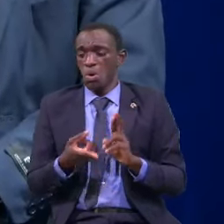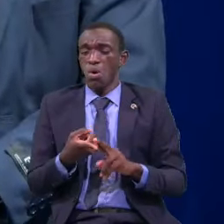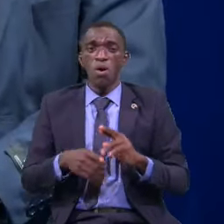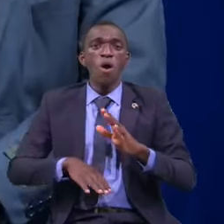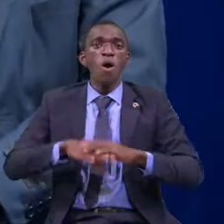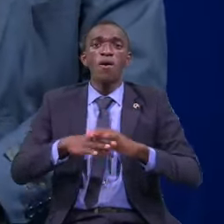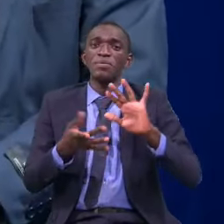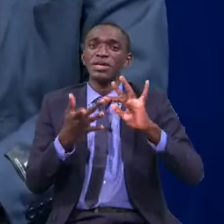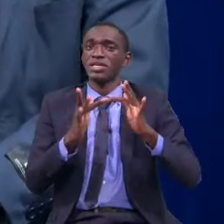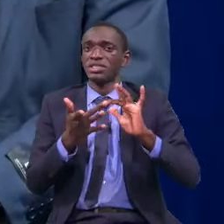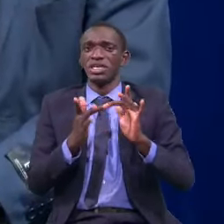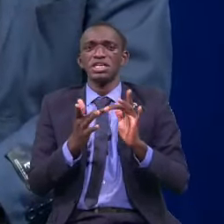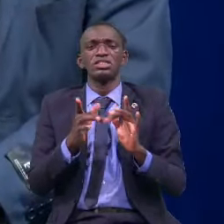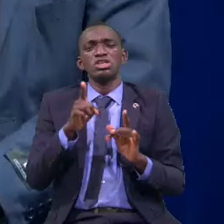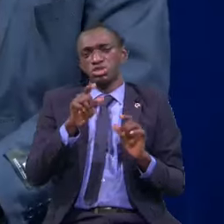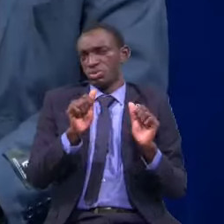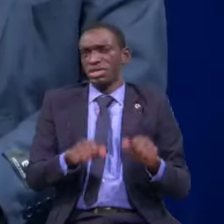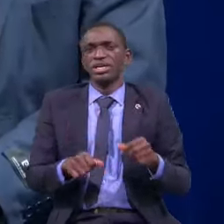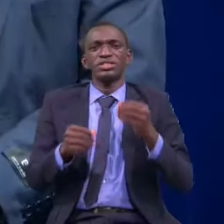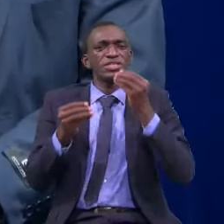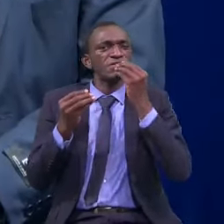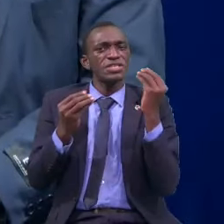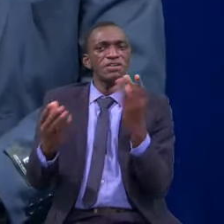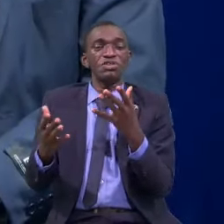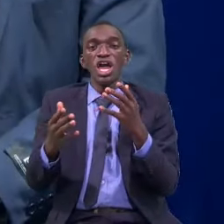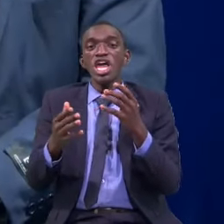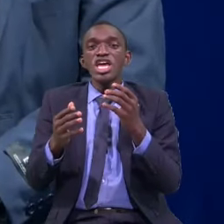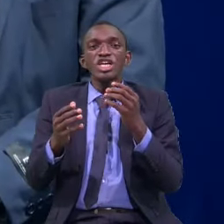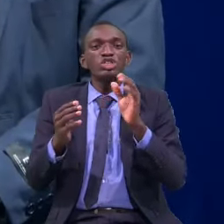you can as well give us the information necessary